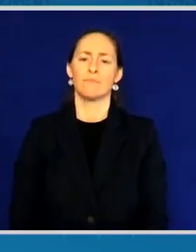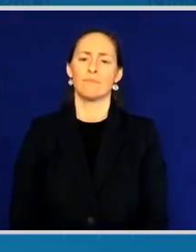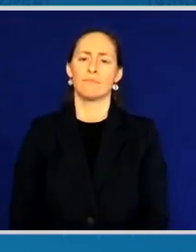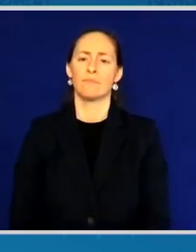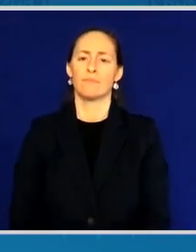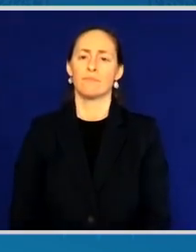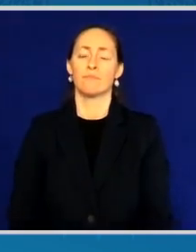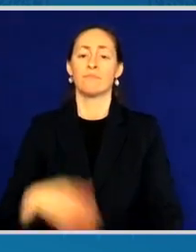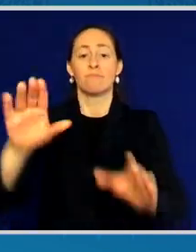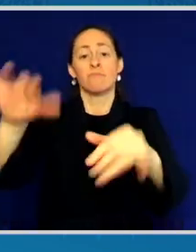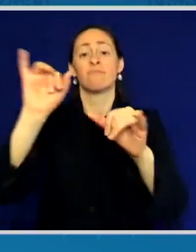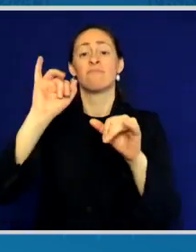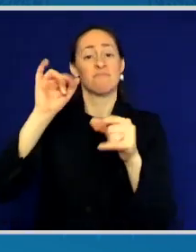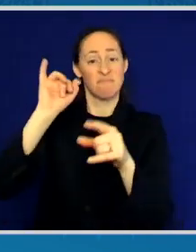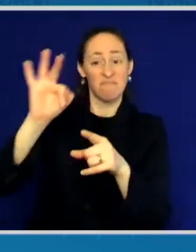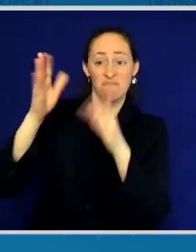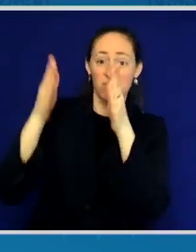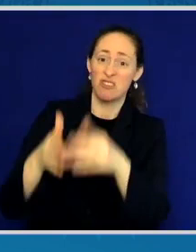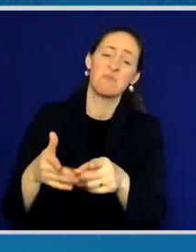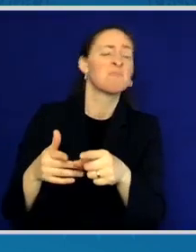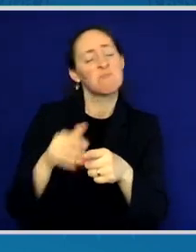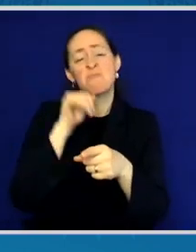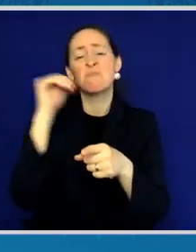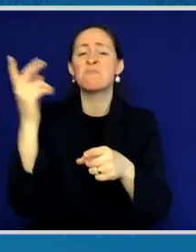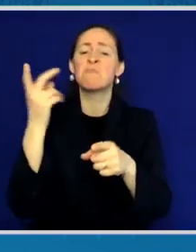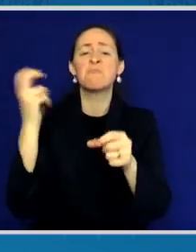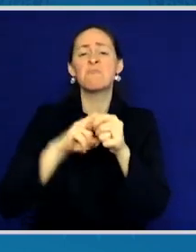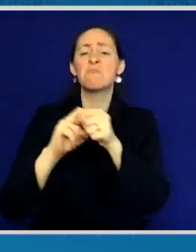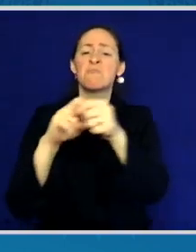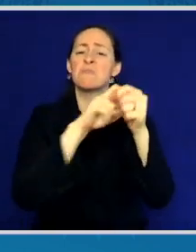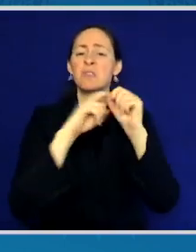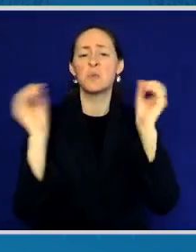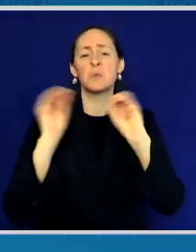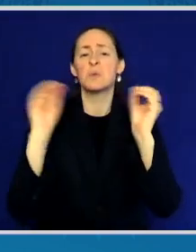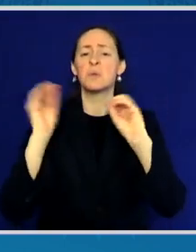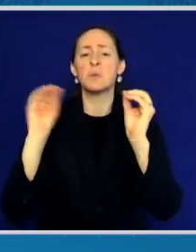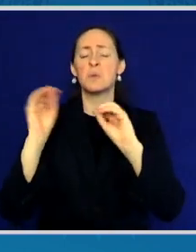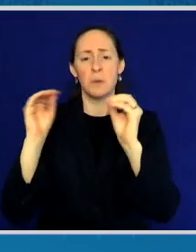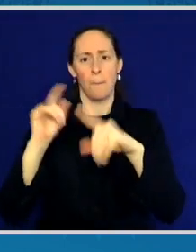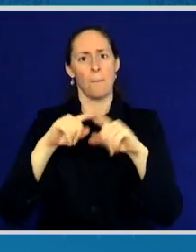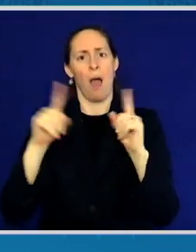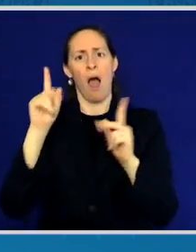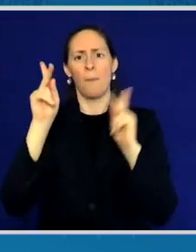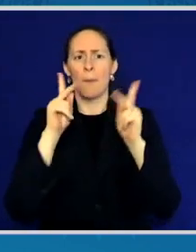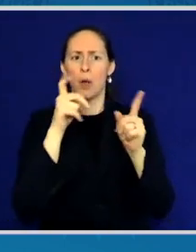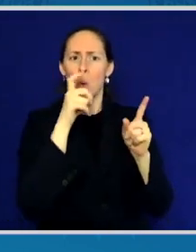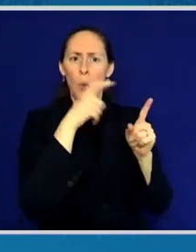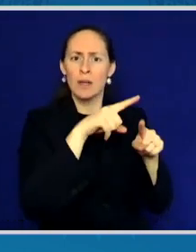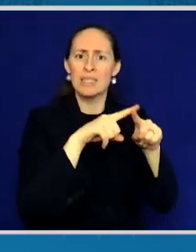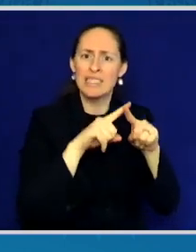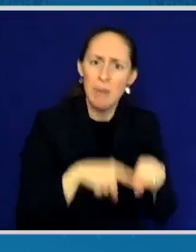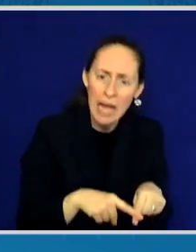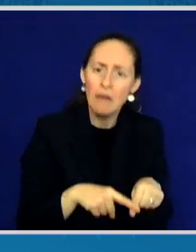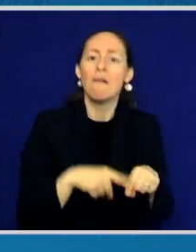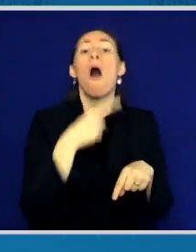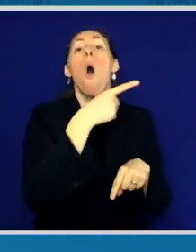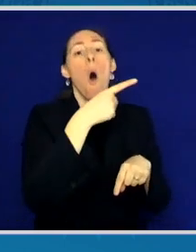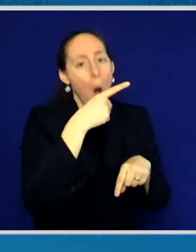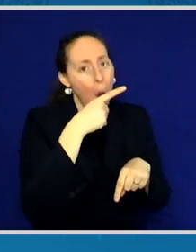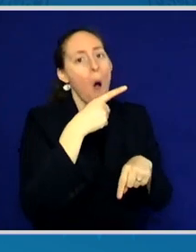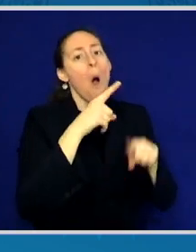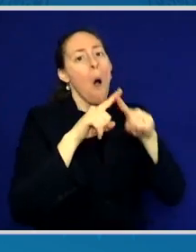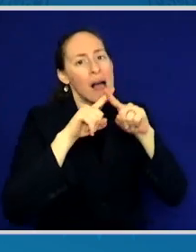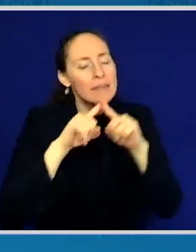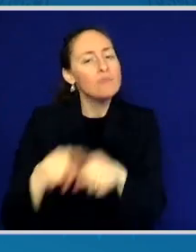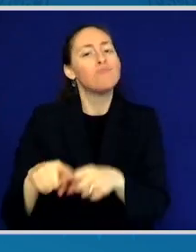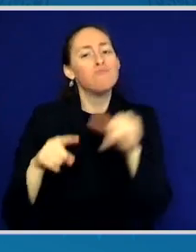use public transportation, the people that they count on public transportation. So when you go to the doctor's